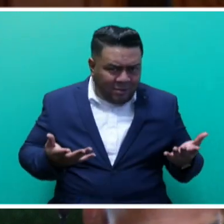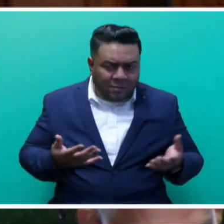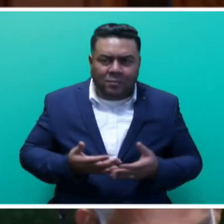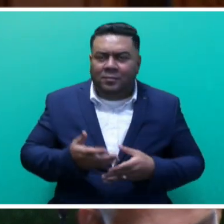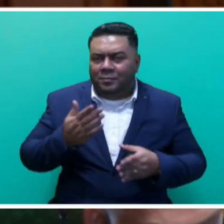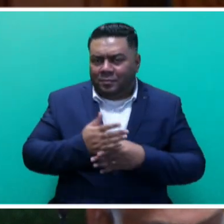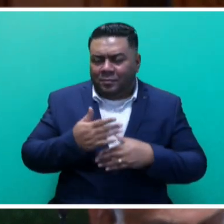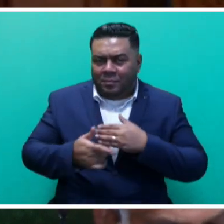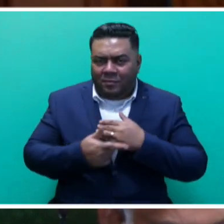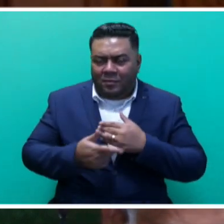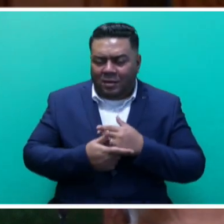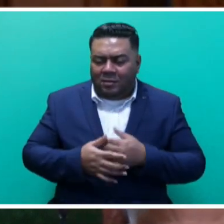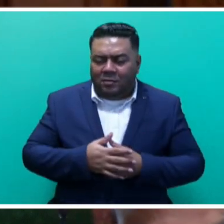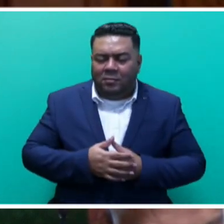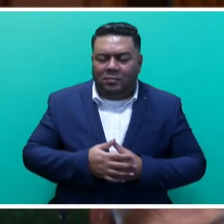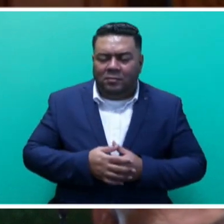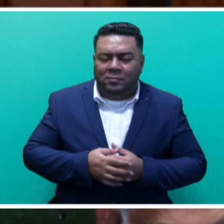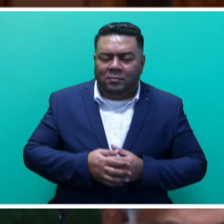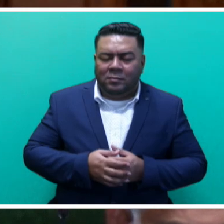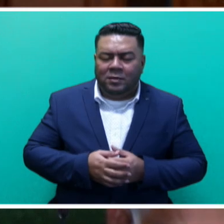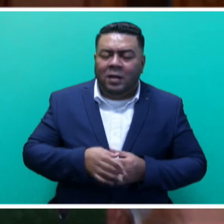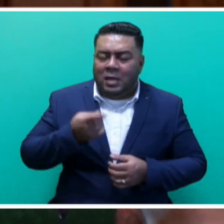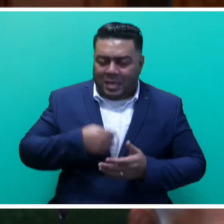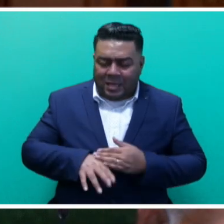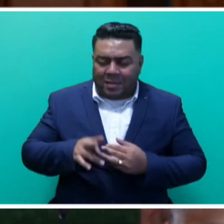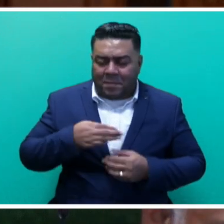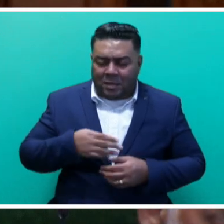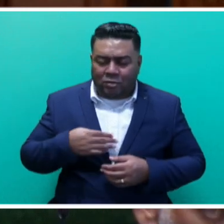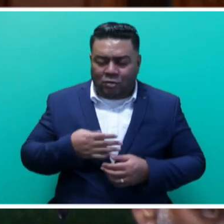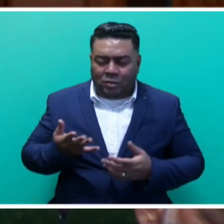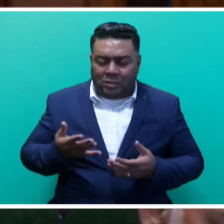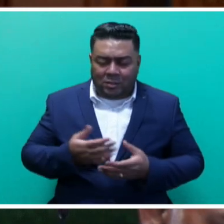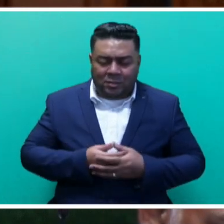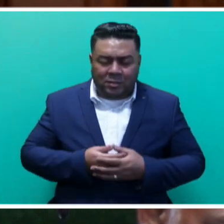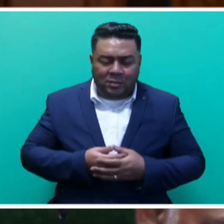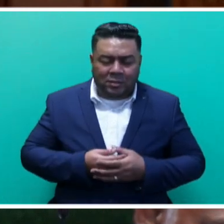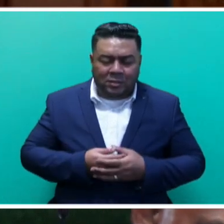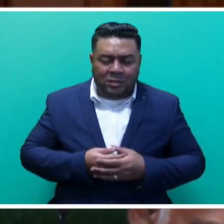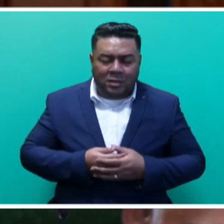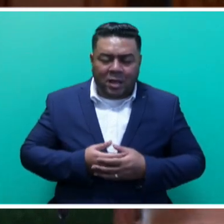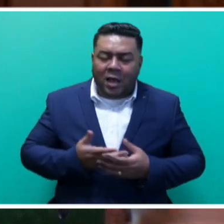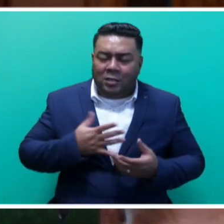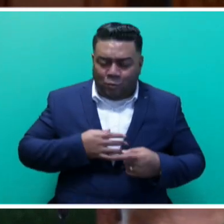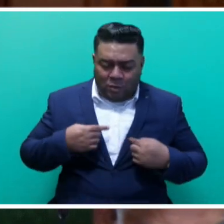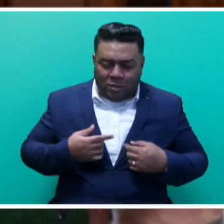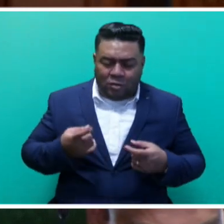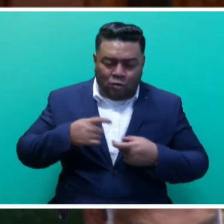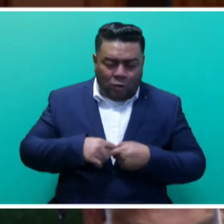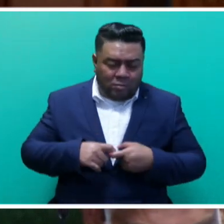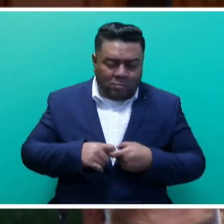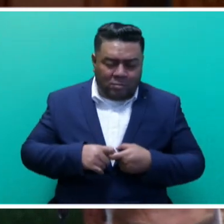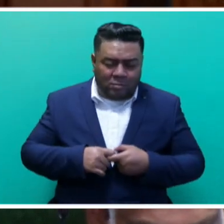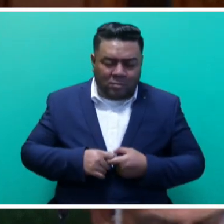been a sore thumb in the ministry since I joined,